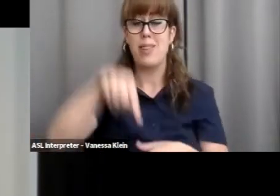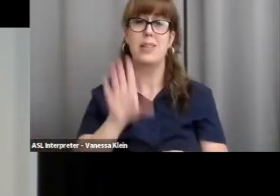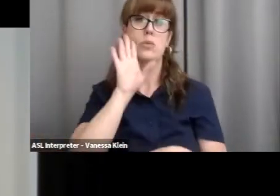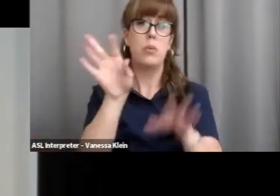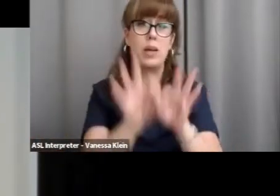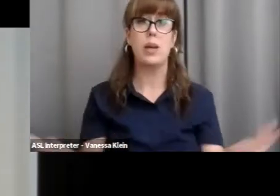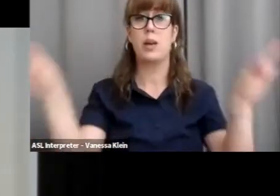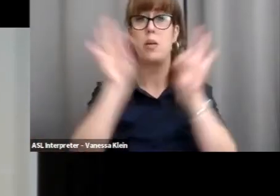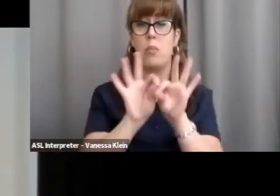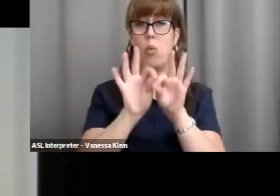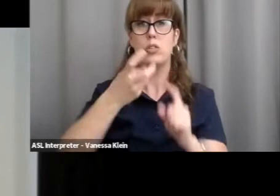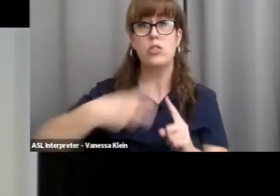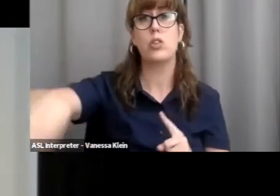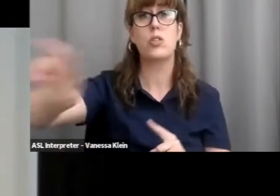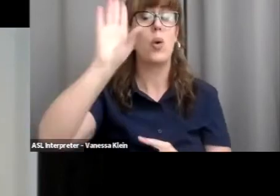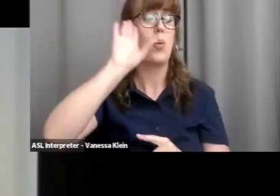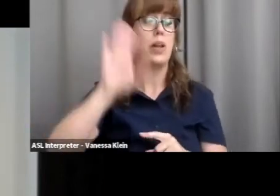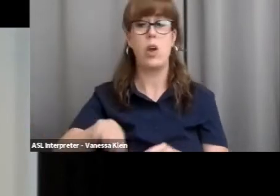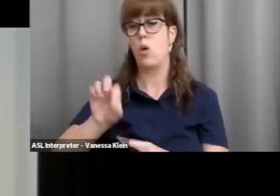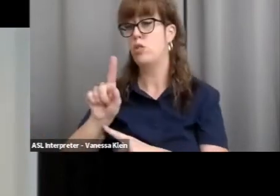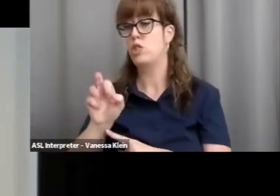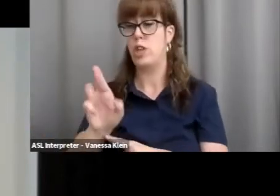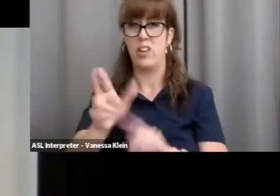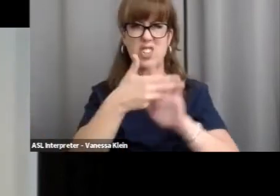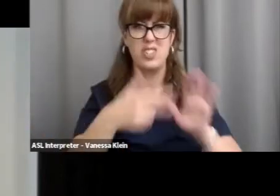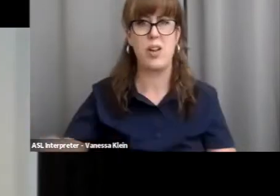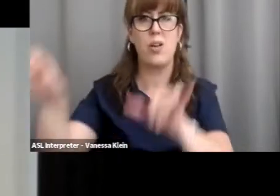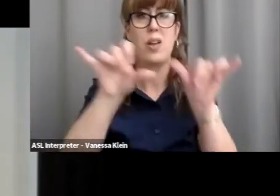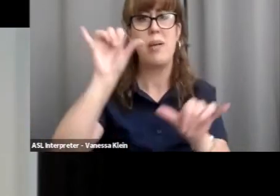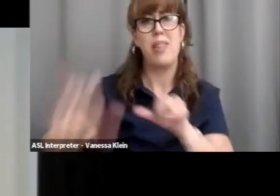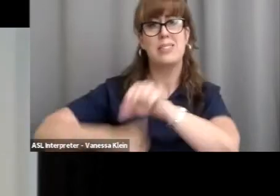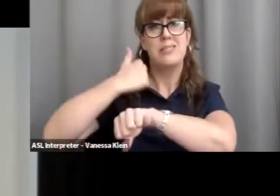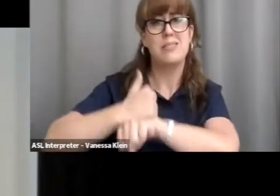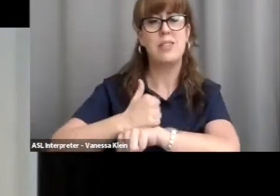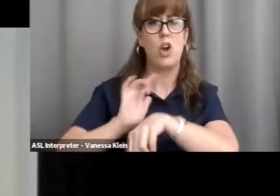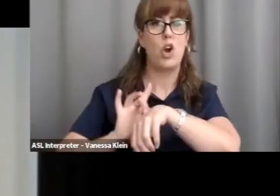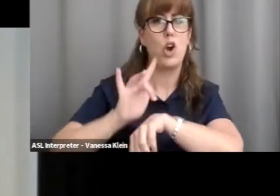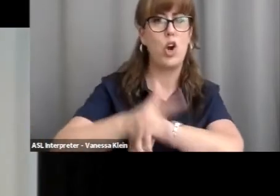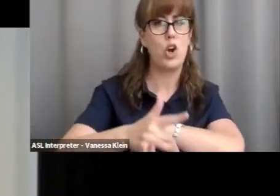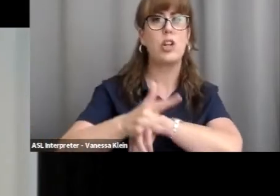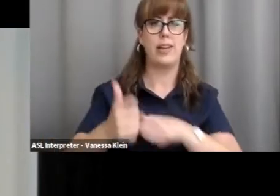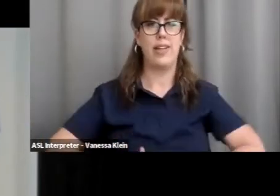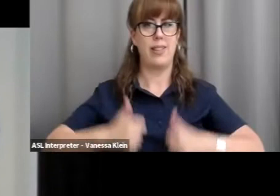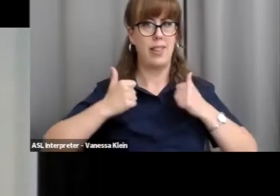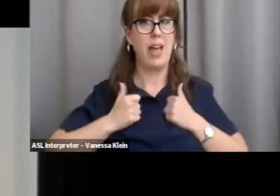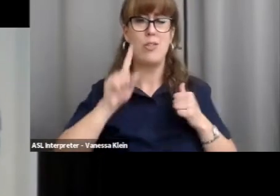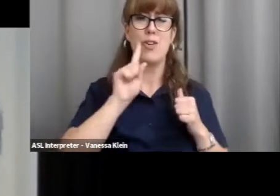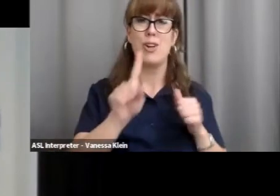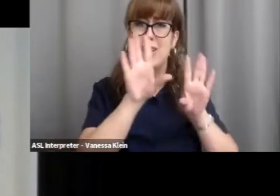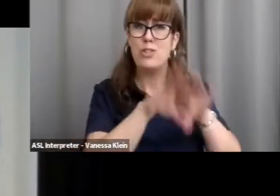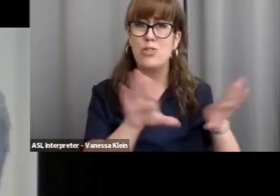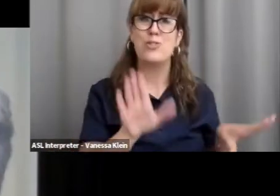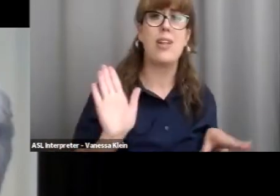We all know that gender stereotypes form early in life, and it is the childhood experience that significantly